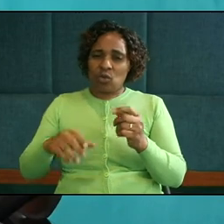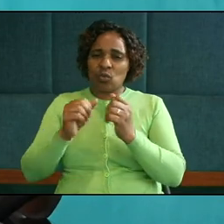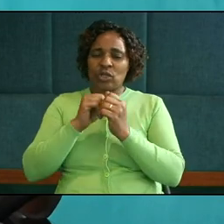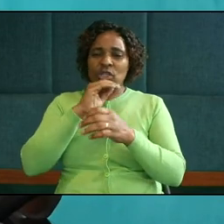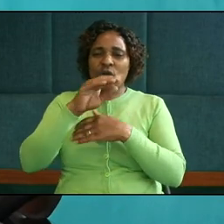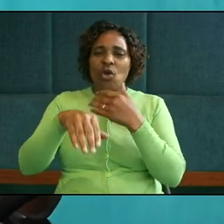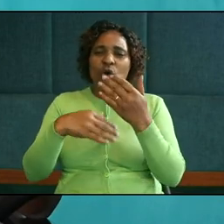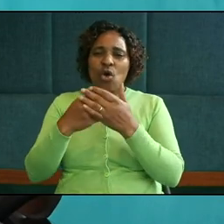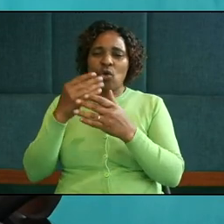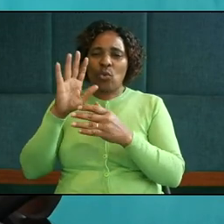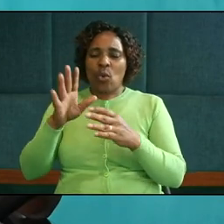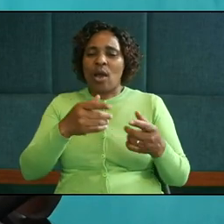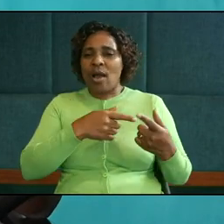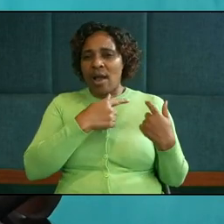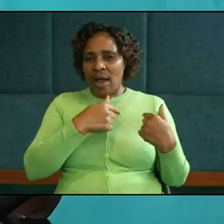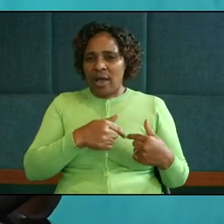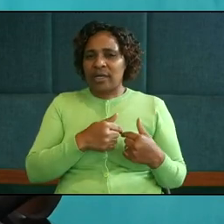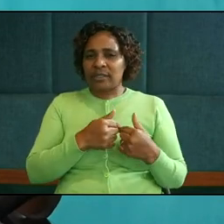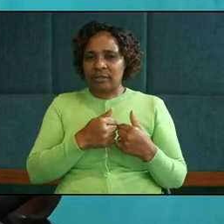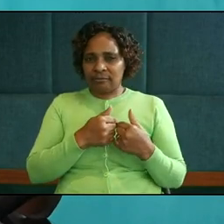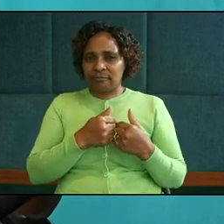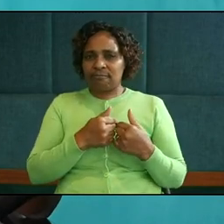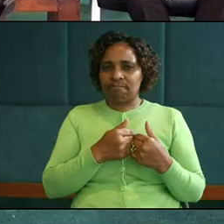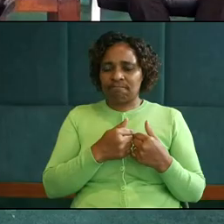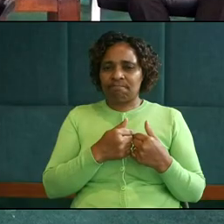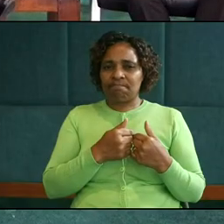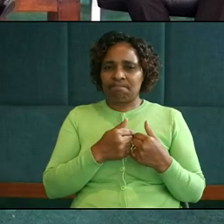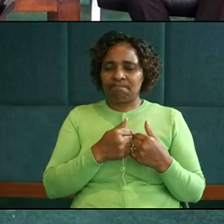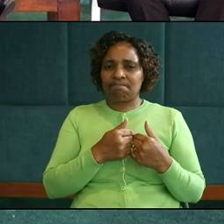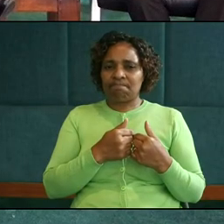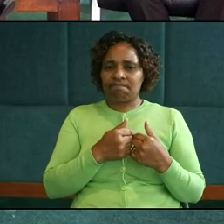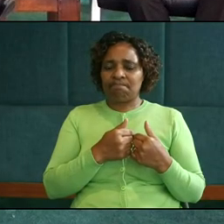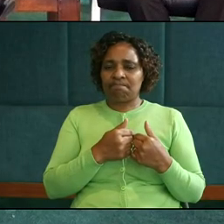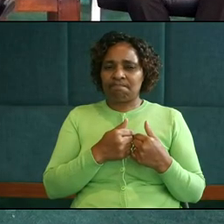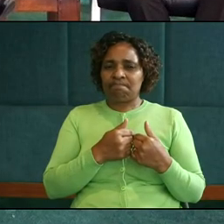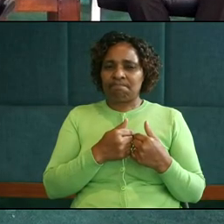all your hearts, and..." Seth, I think you're reading, I think that's 2 Samuel.